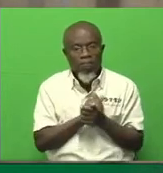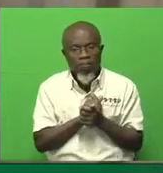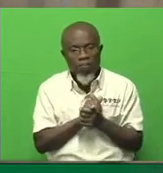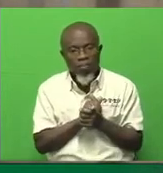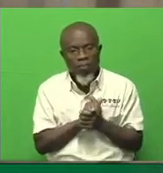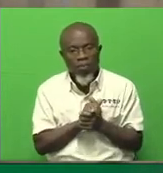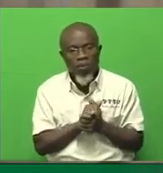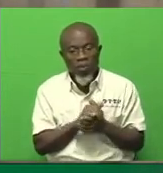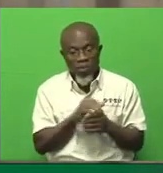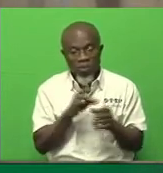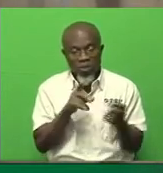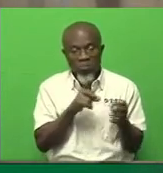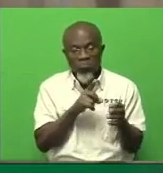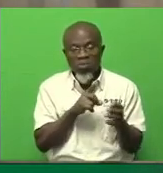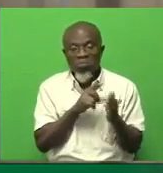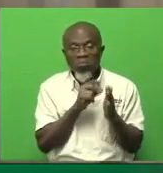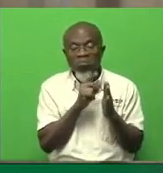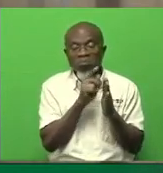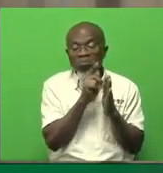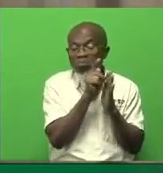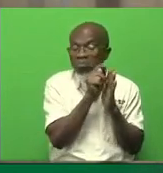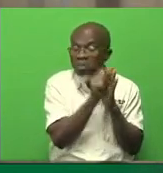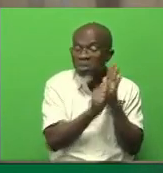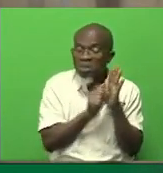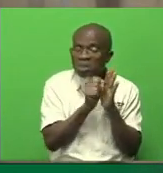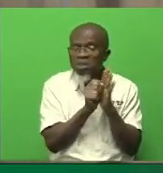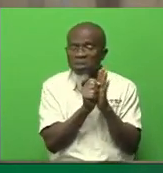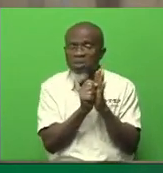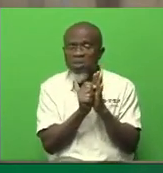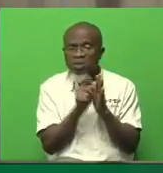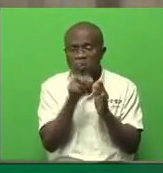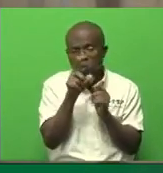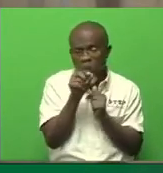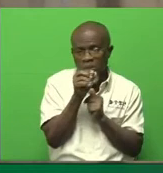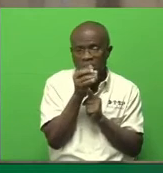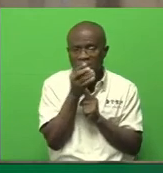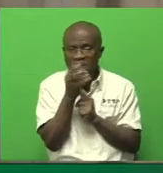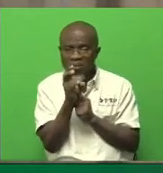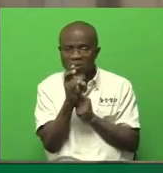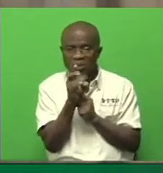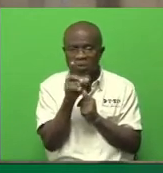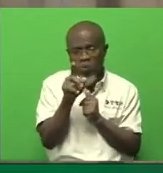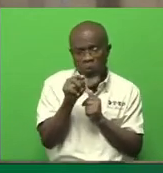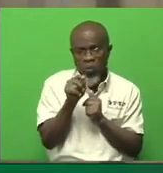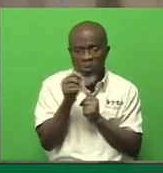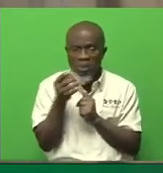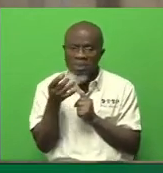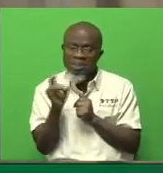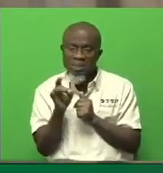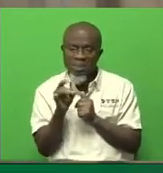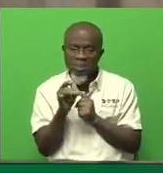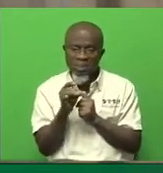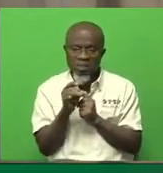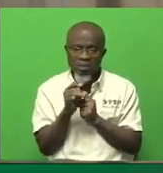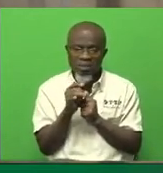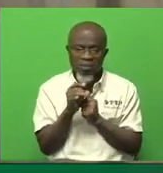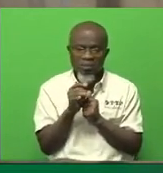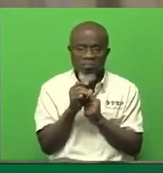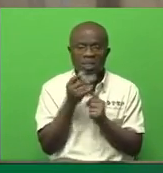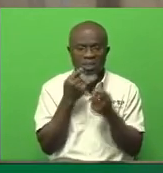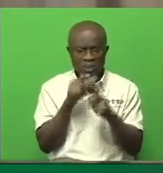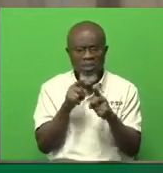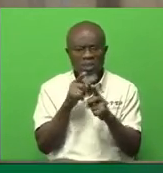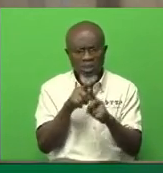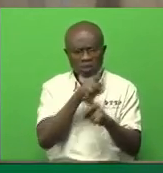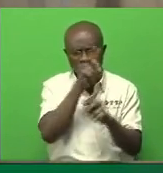2017 to 2018. speaking to a standing finance committee of the previous house the